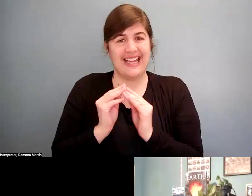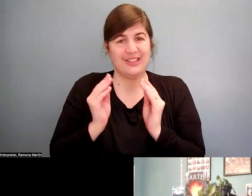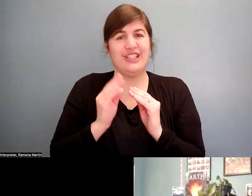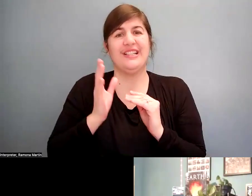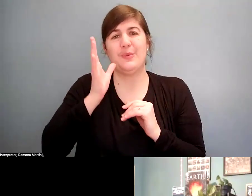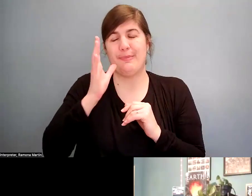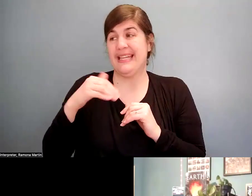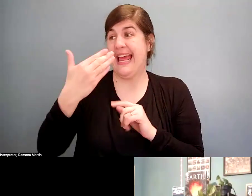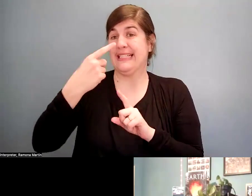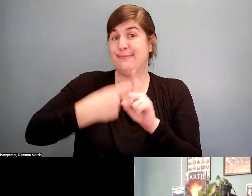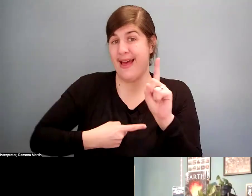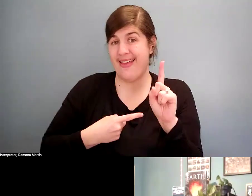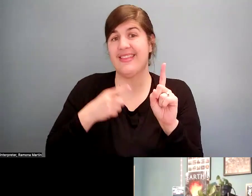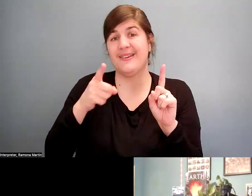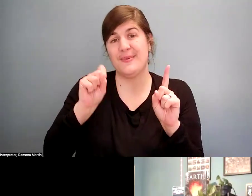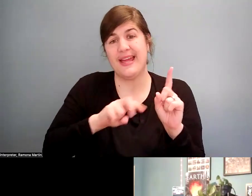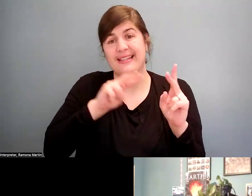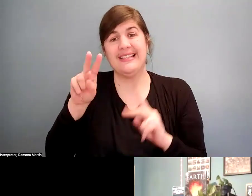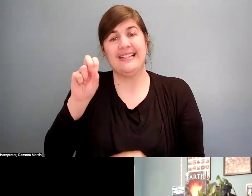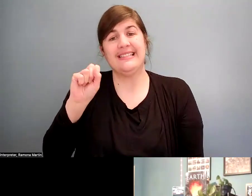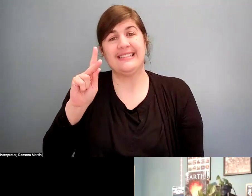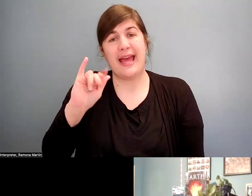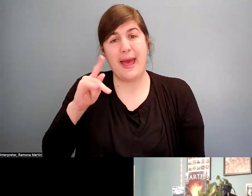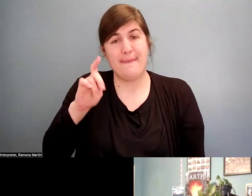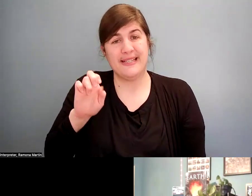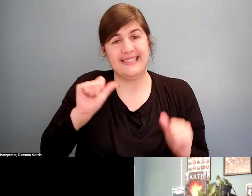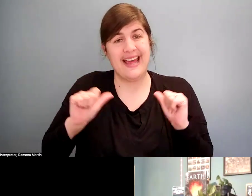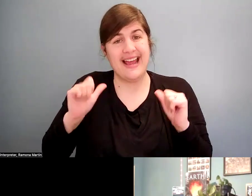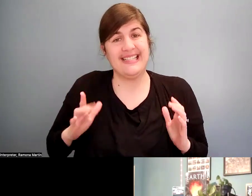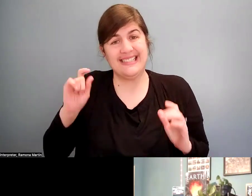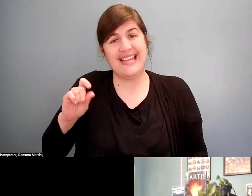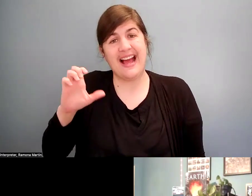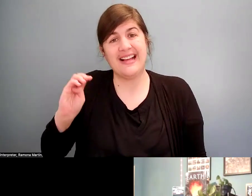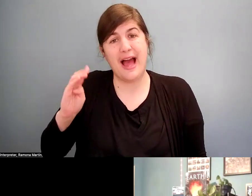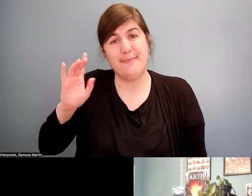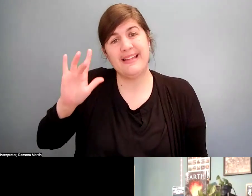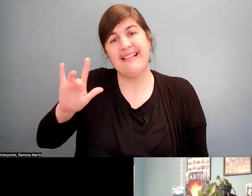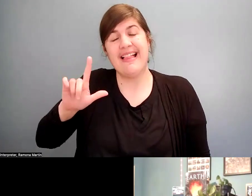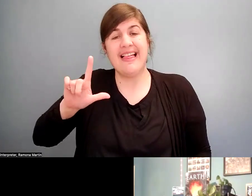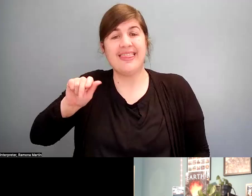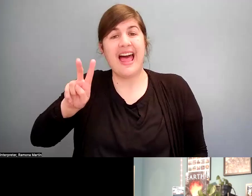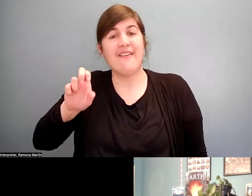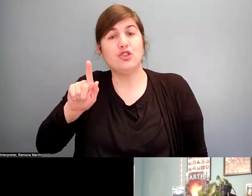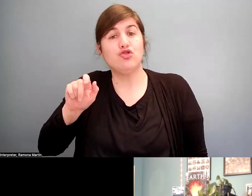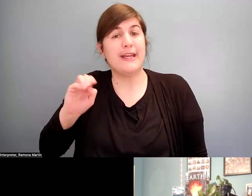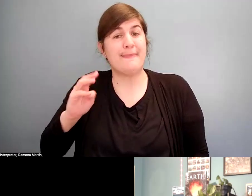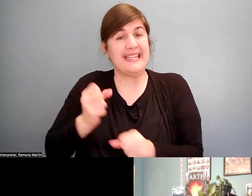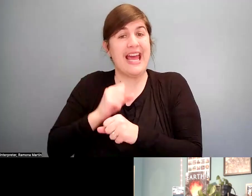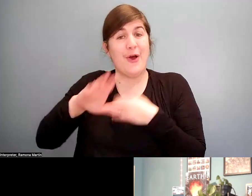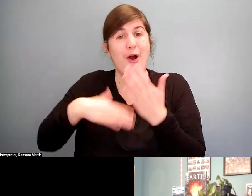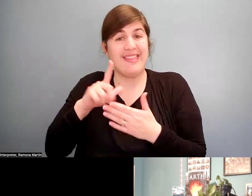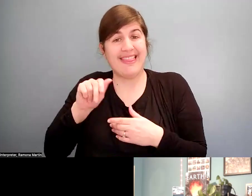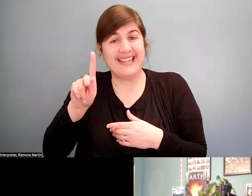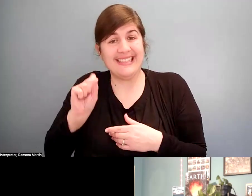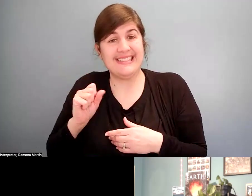be next month. You can go to skypeascientist.com, click the live streams, and get all the RSVP links for that. Next month, we're